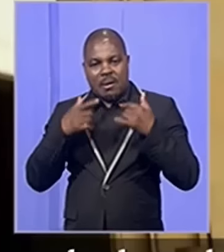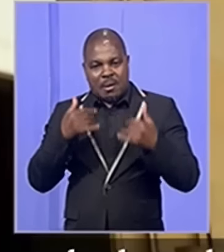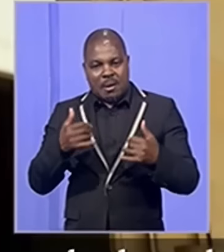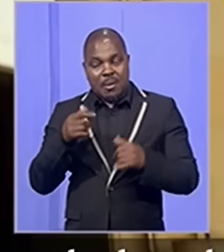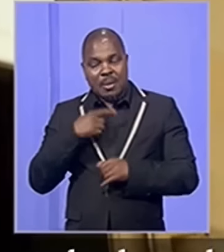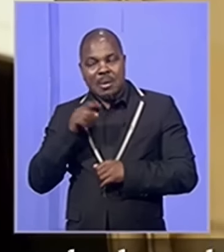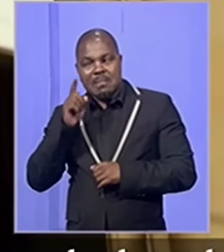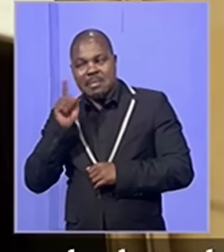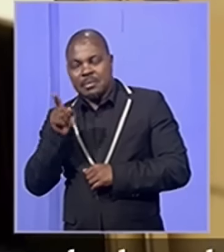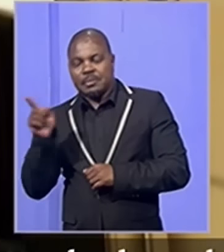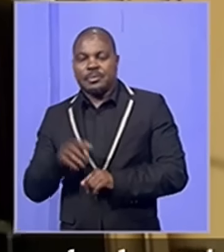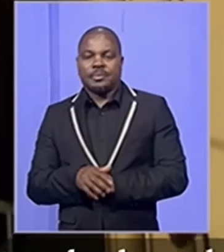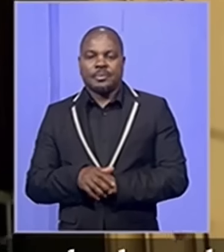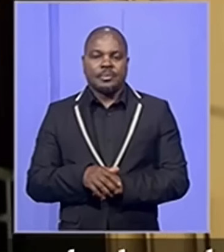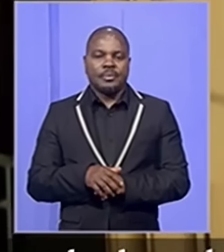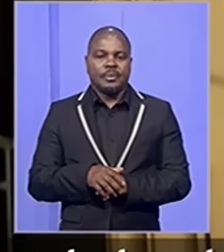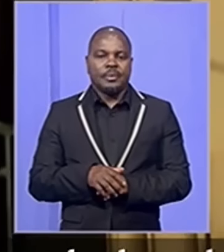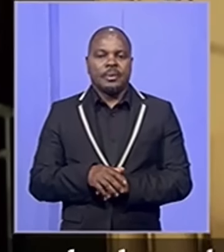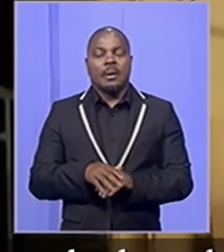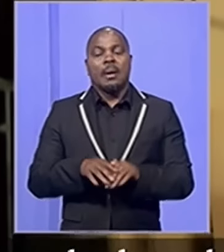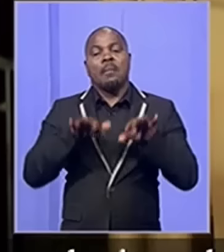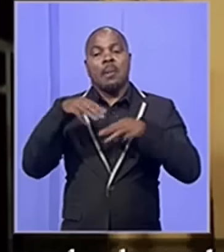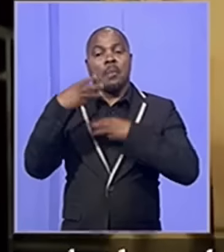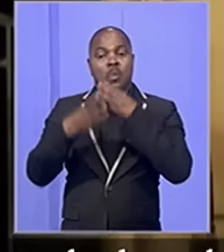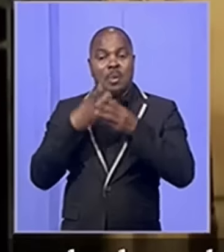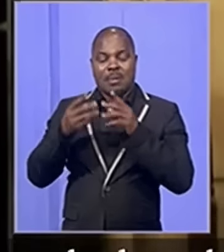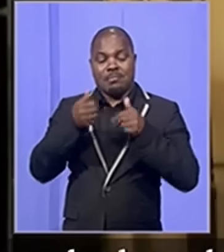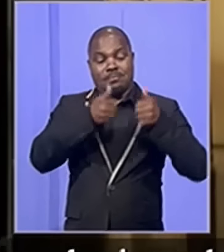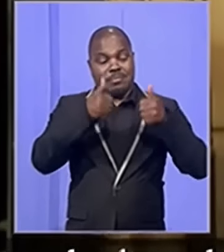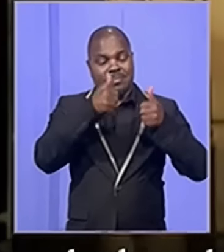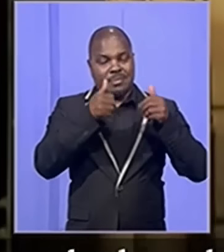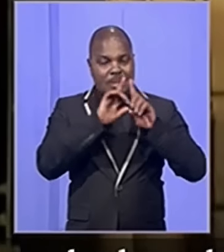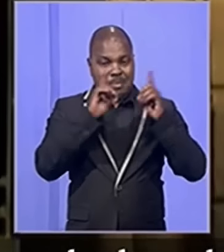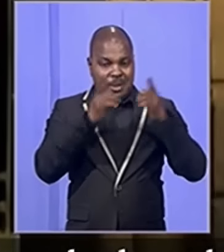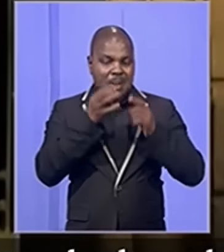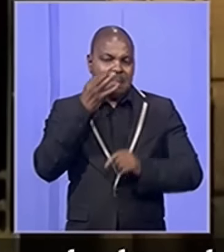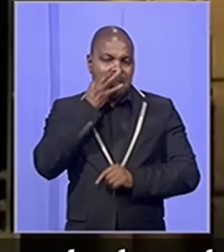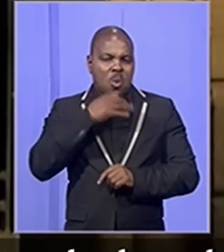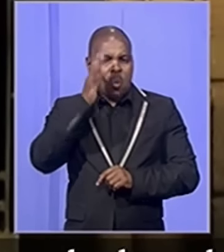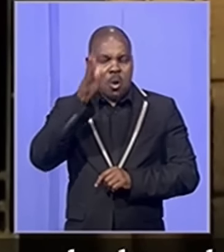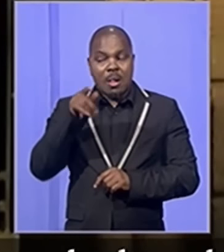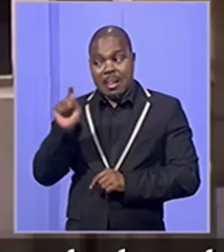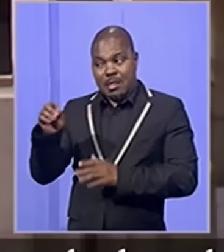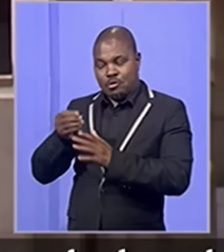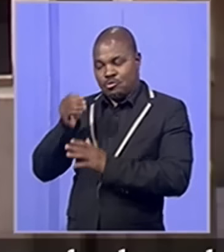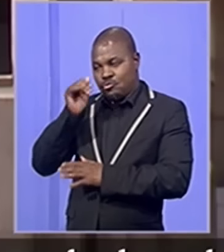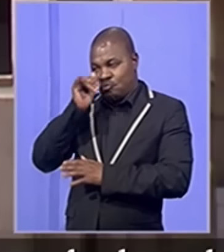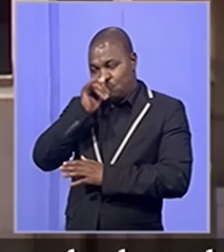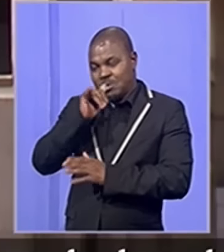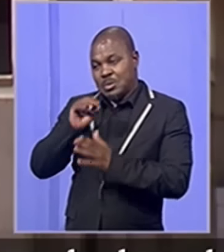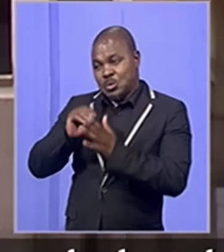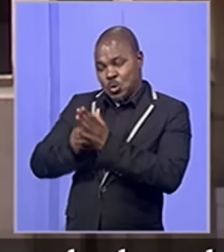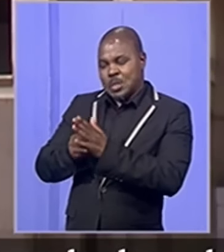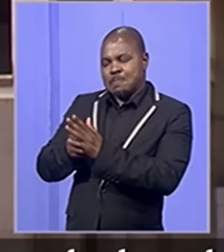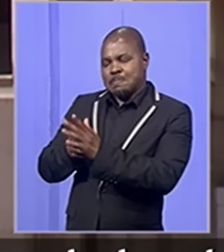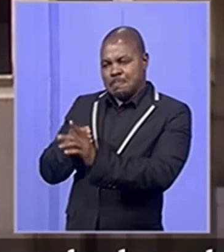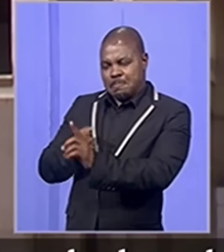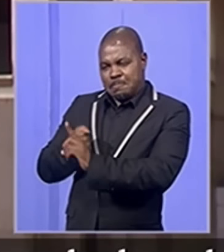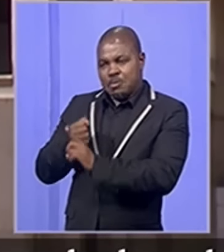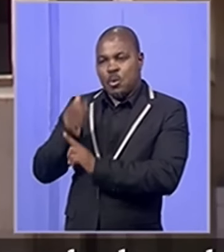with. Batlhankela ba lefapha la ditiro tsa setšhaba ba ka ile fa ba tlile go samagana thata le bosenyi jono. Ba tlhalositse fa